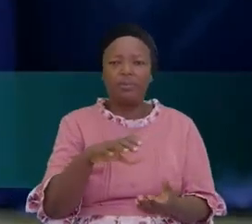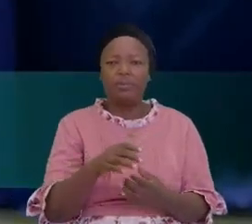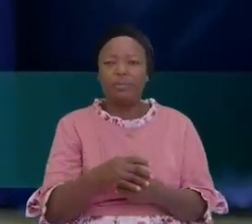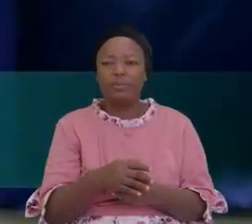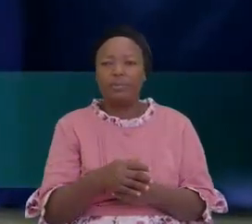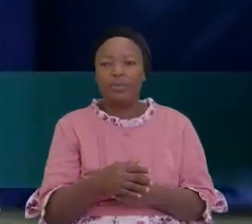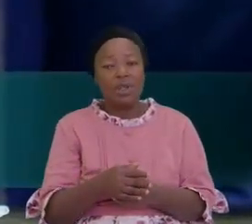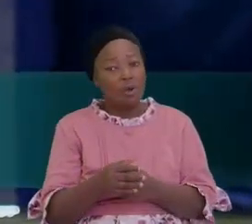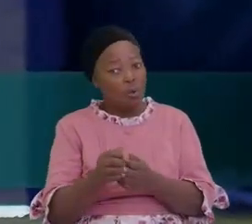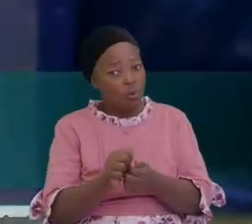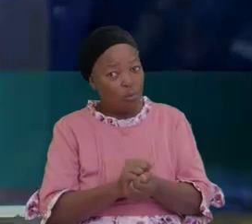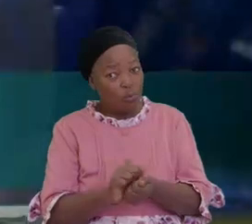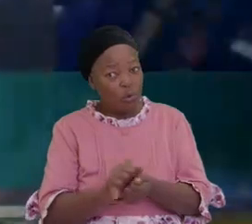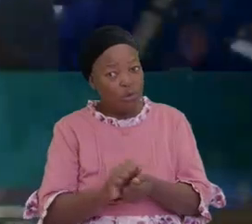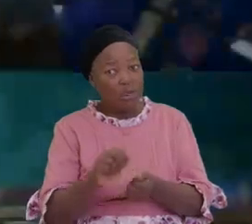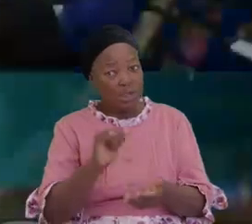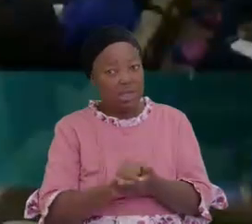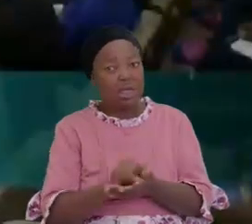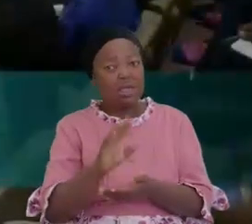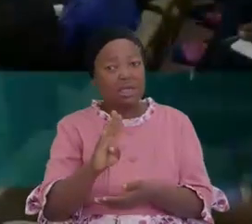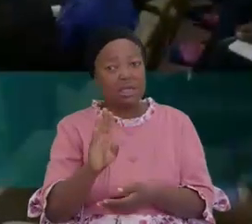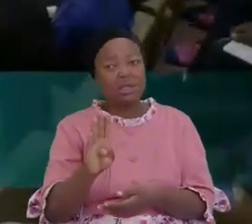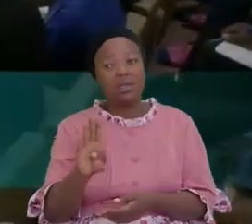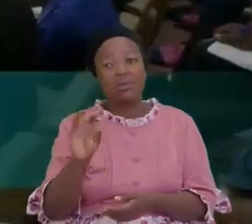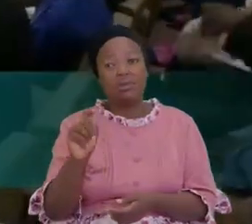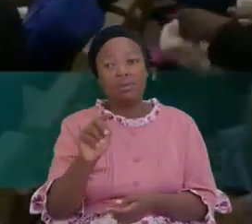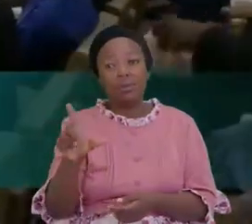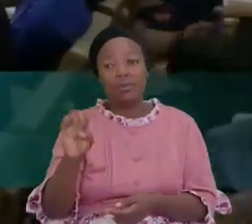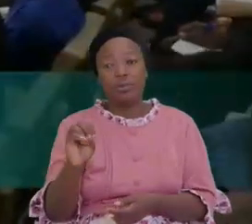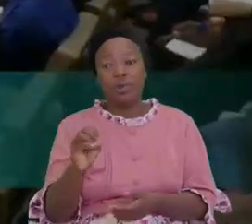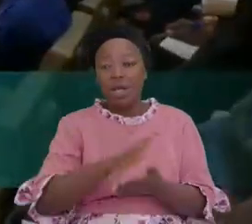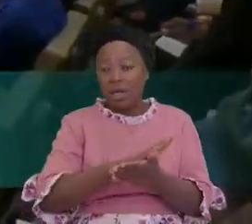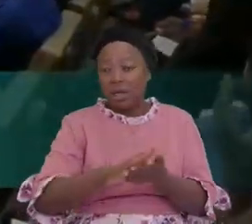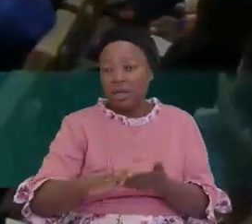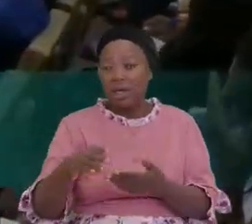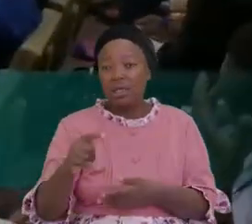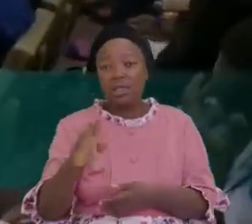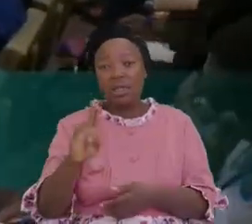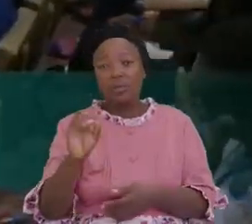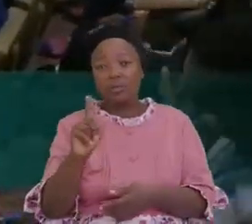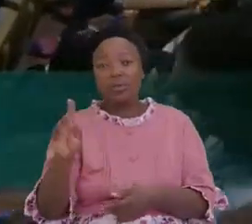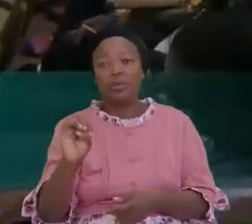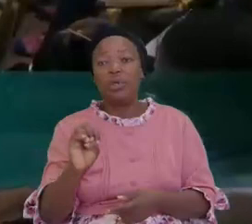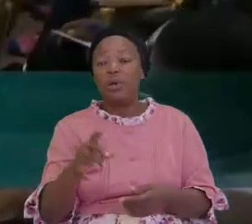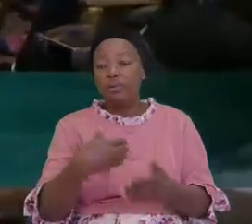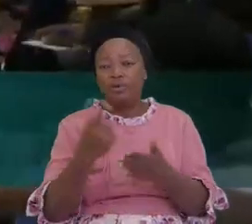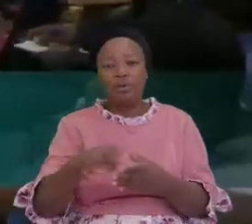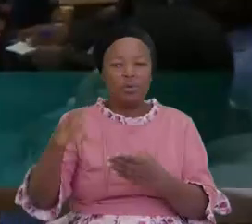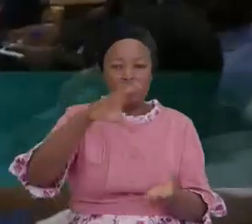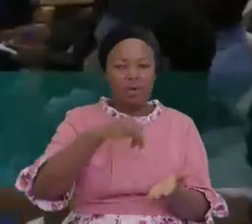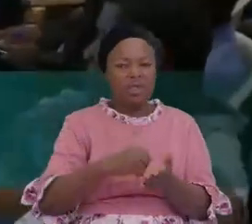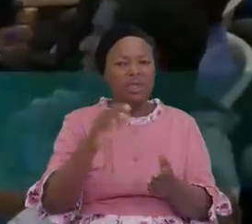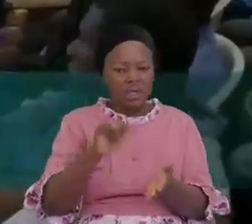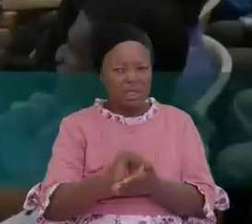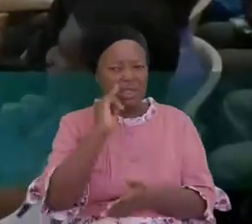Wash the bottle. Cleanse the bottle before you poured in. That's what